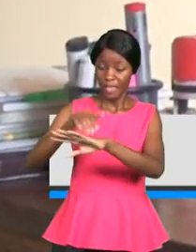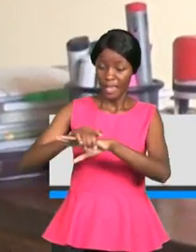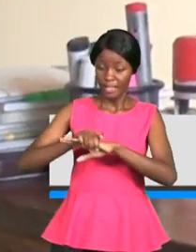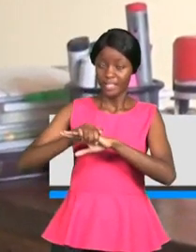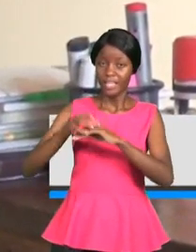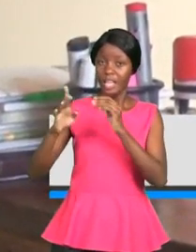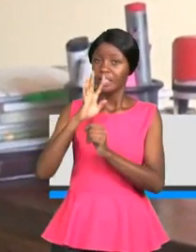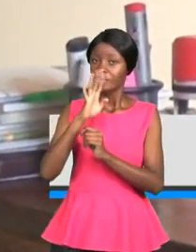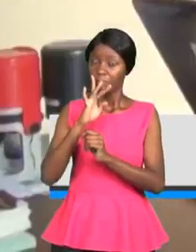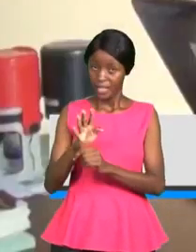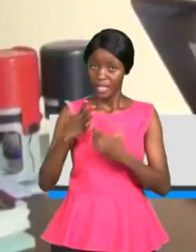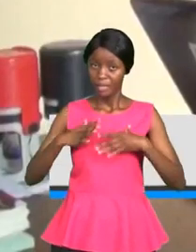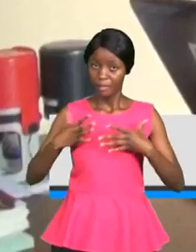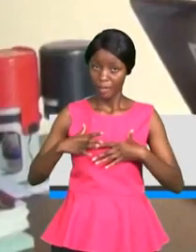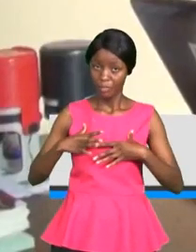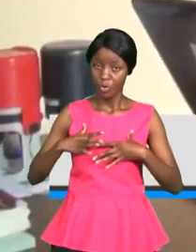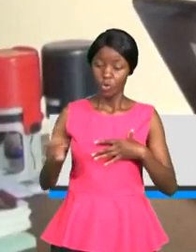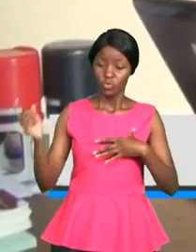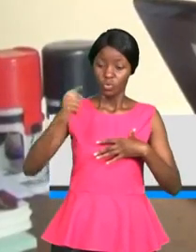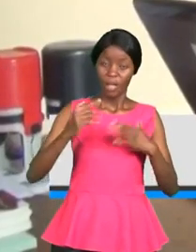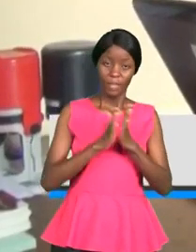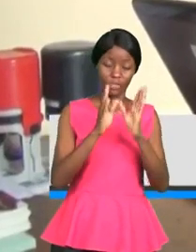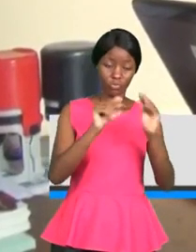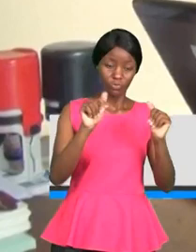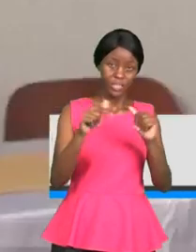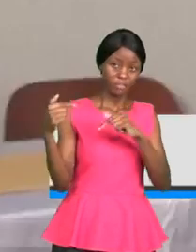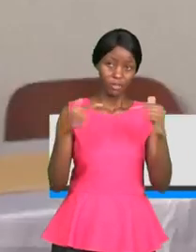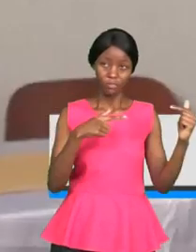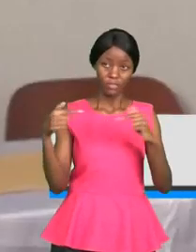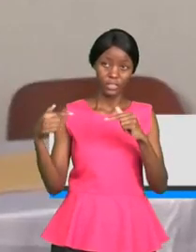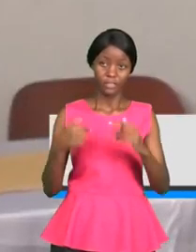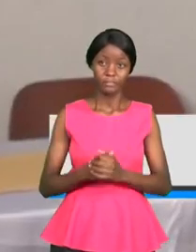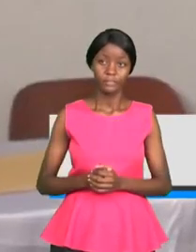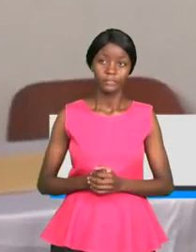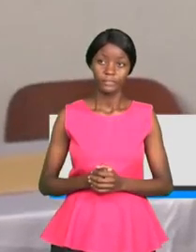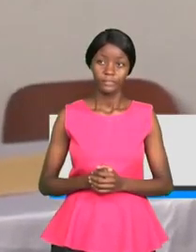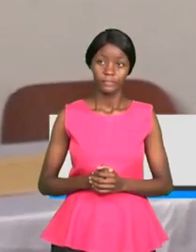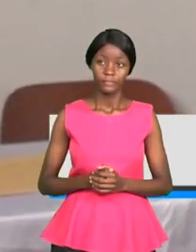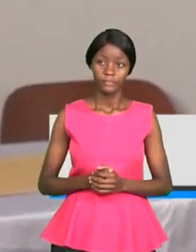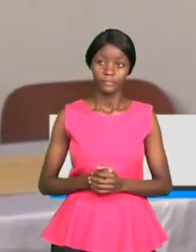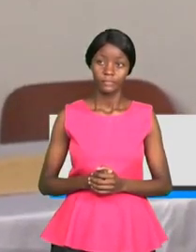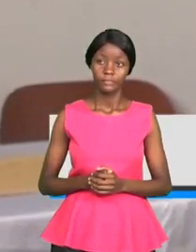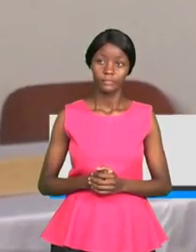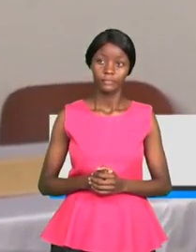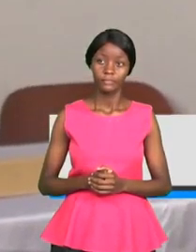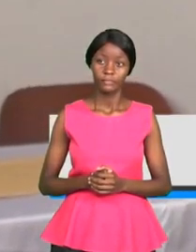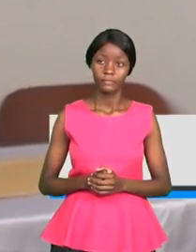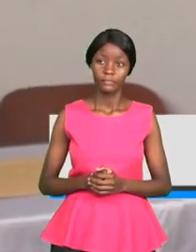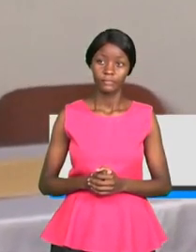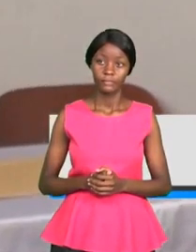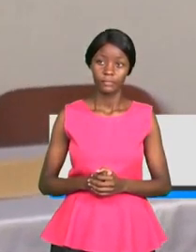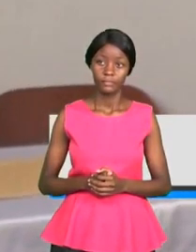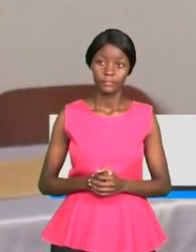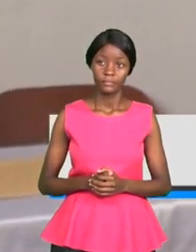Southwest and Northwest to the capital Yaounde to settle the crisis. Je crois que ça a des chances de succès si tout